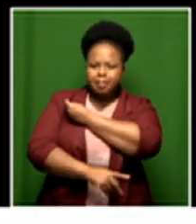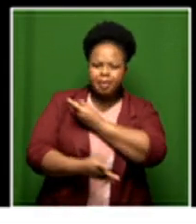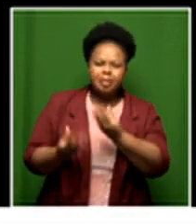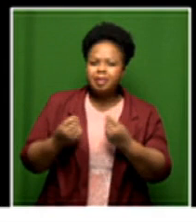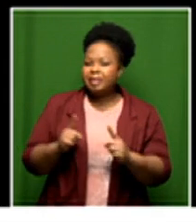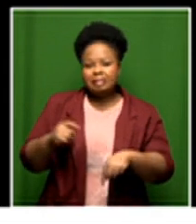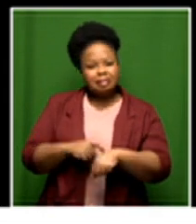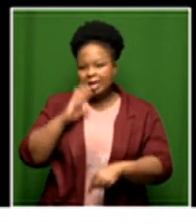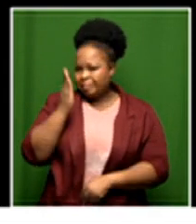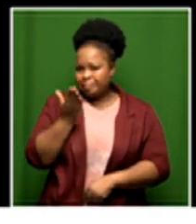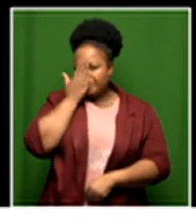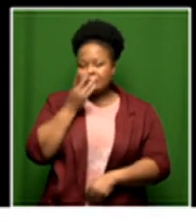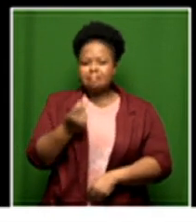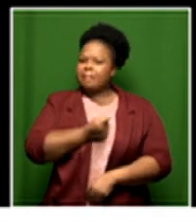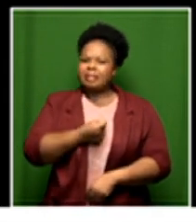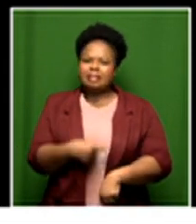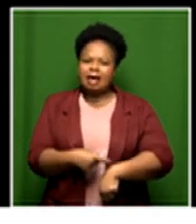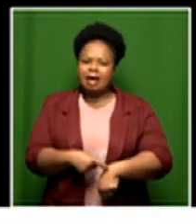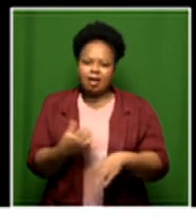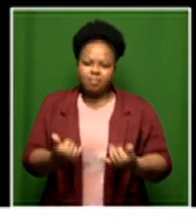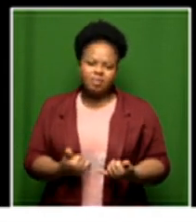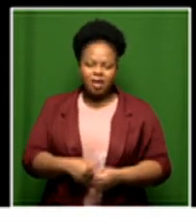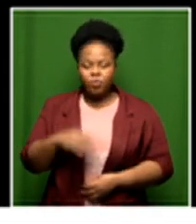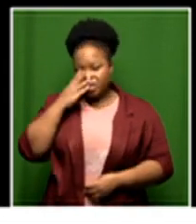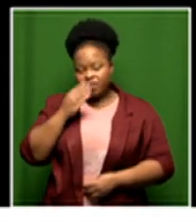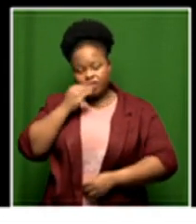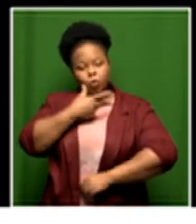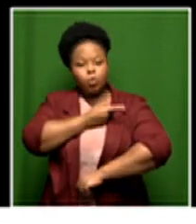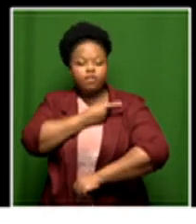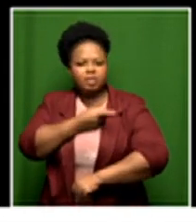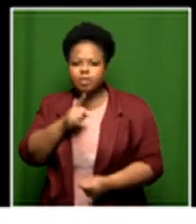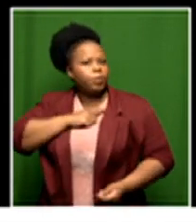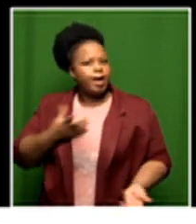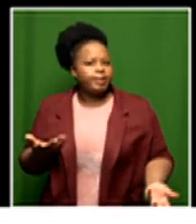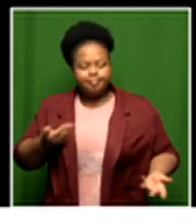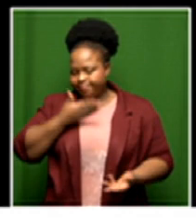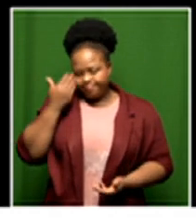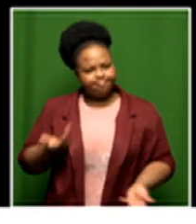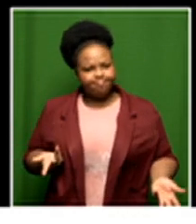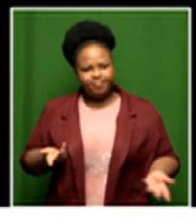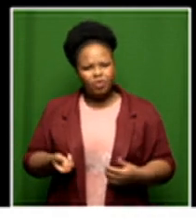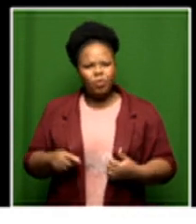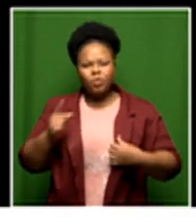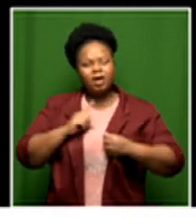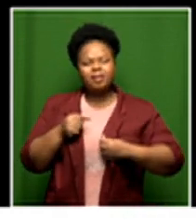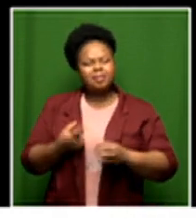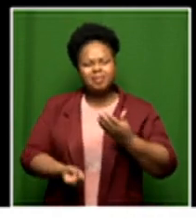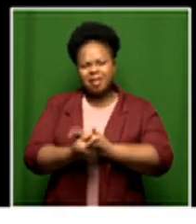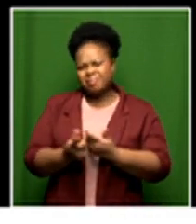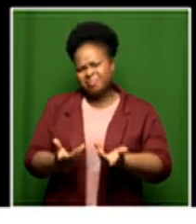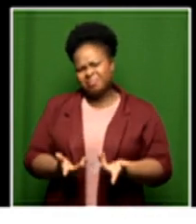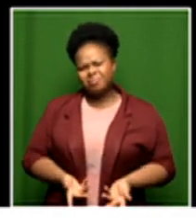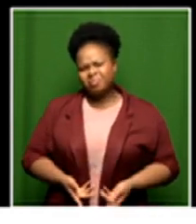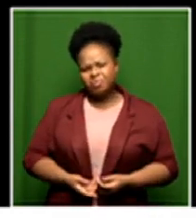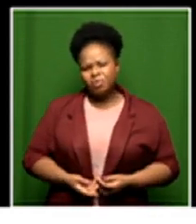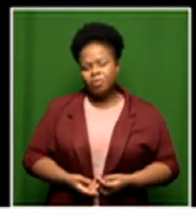of time with the flu vaccines. And why this is happening, I do not know. And it should not happen. This